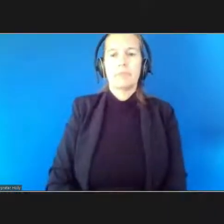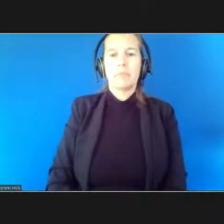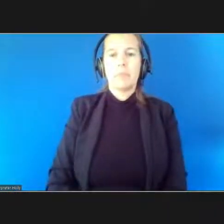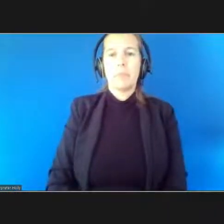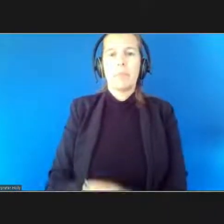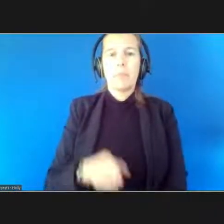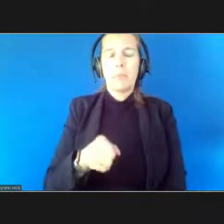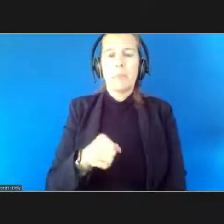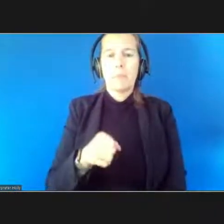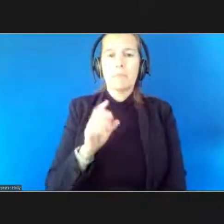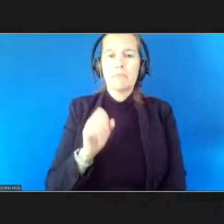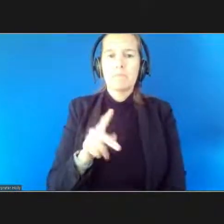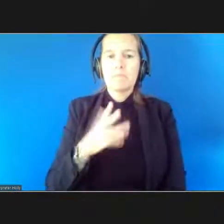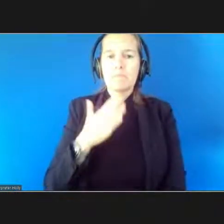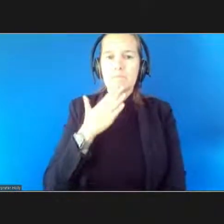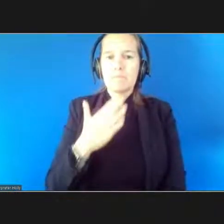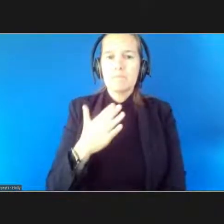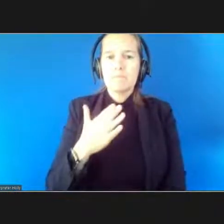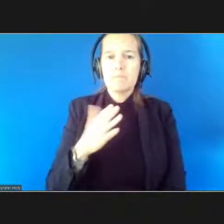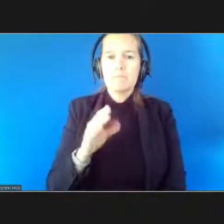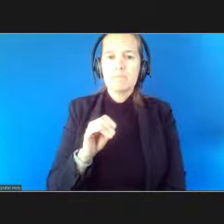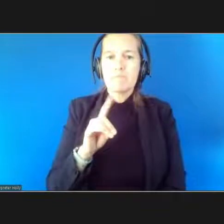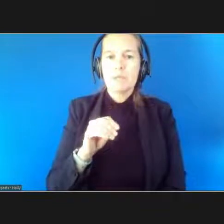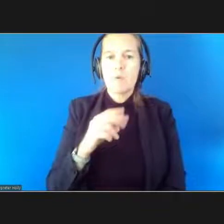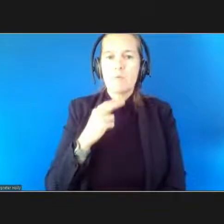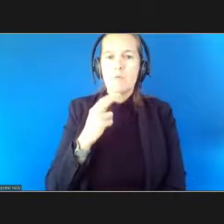Okay, thank you. A